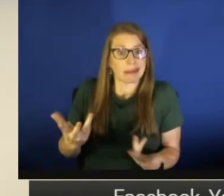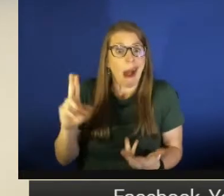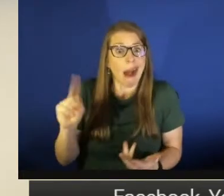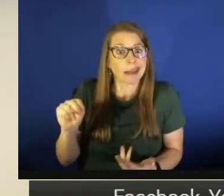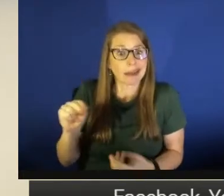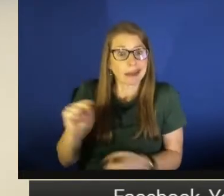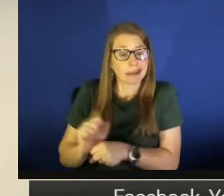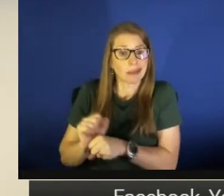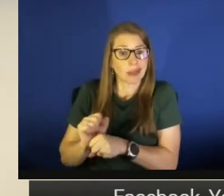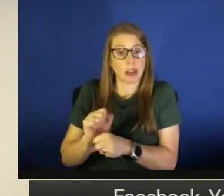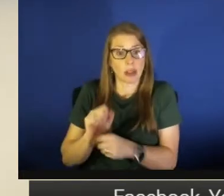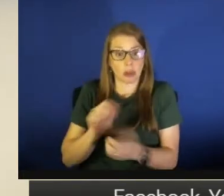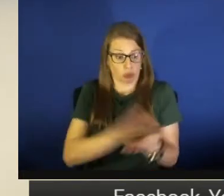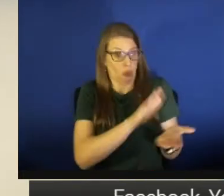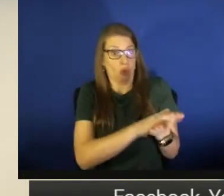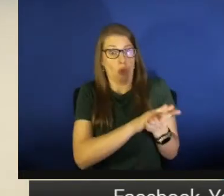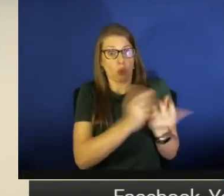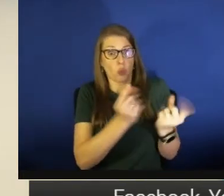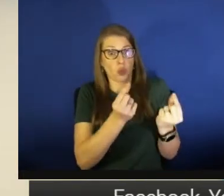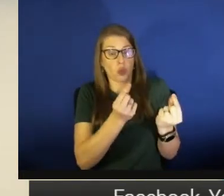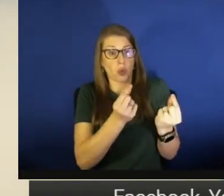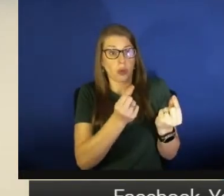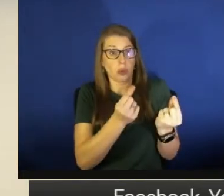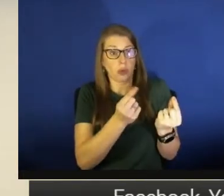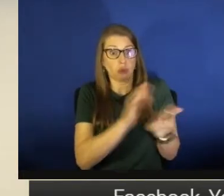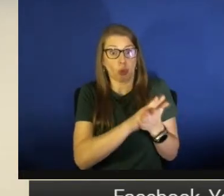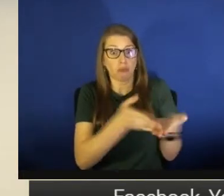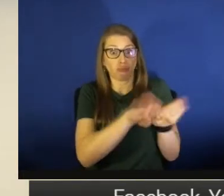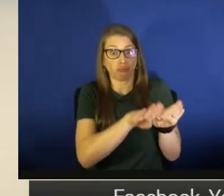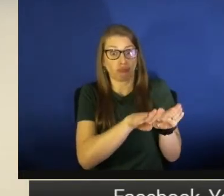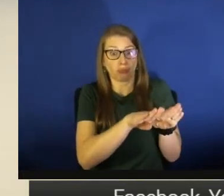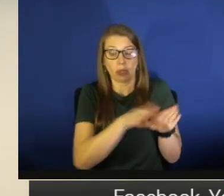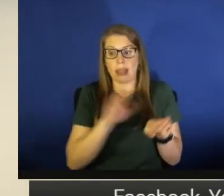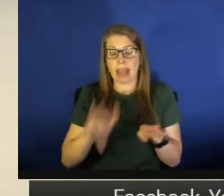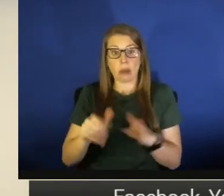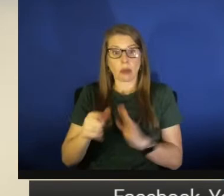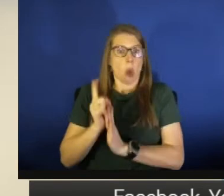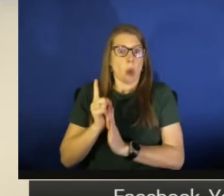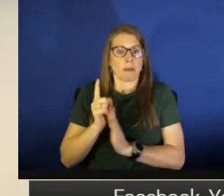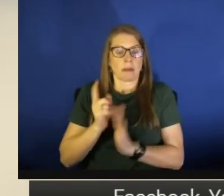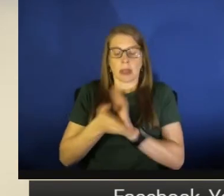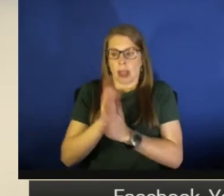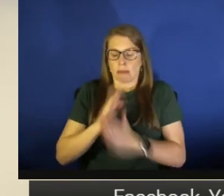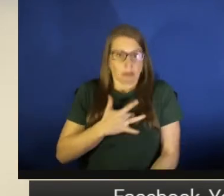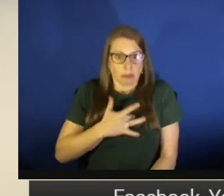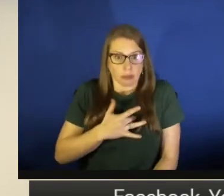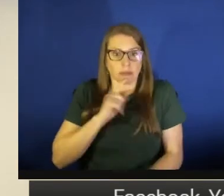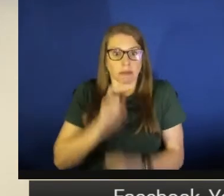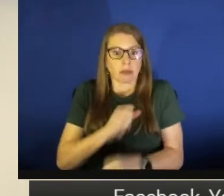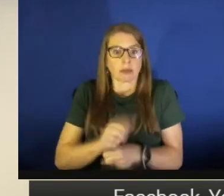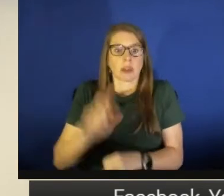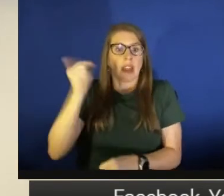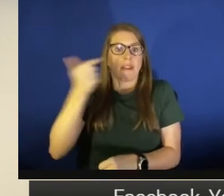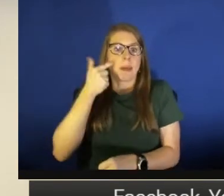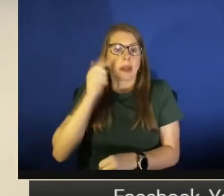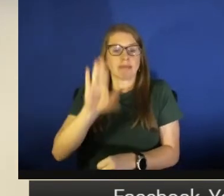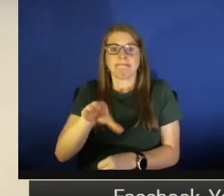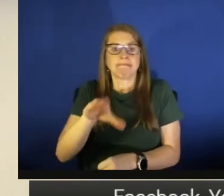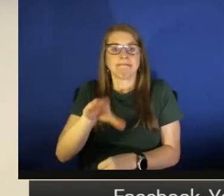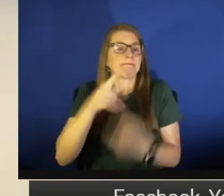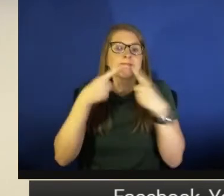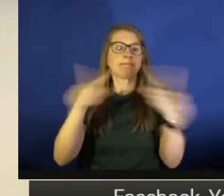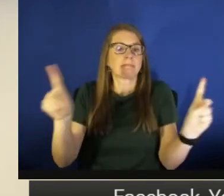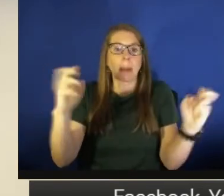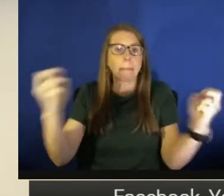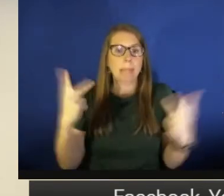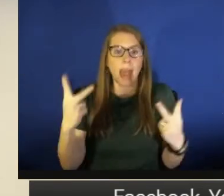my kids? School just shut down. I remember that was the moment that it became very real for me, was when the governor announced kids aren't coming back from spring